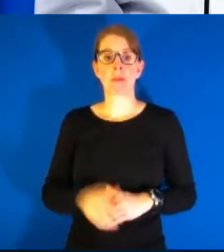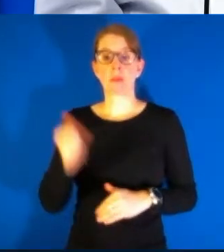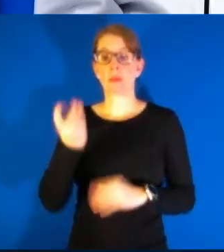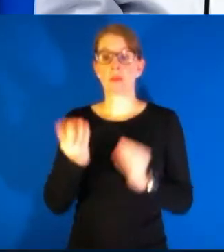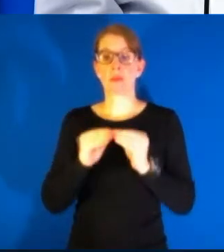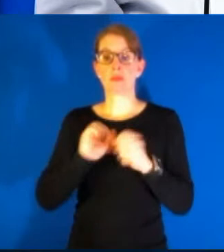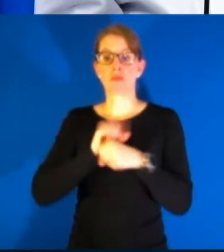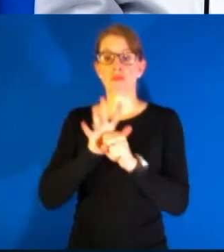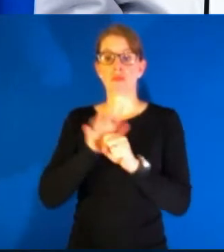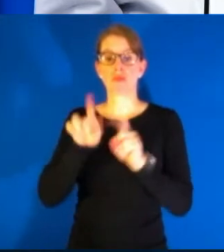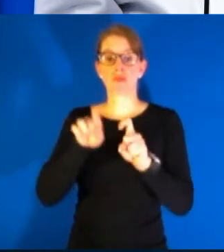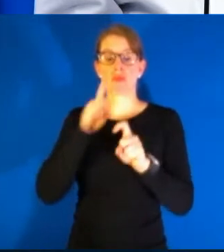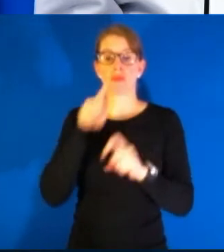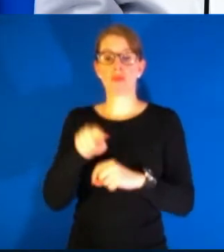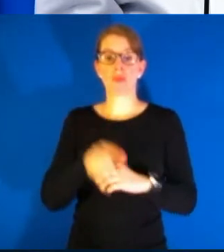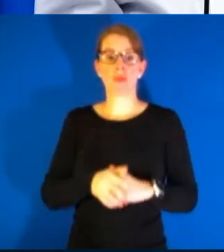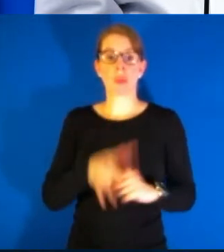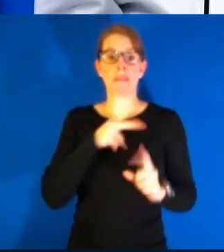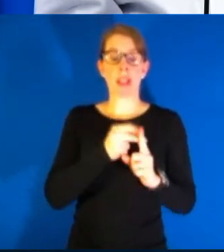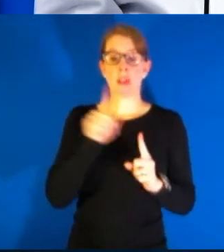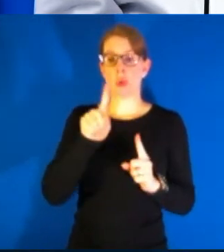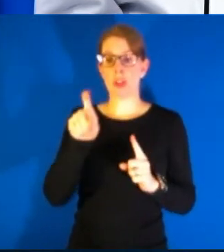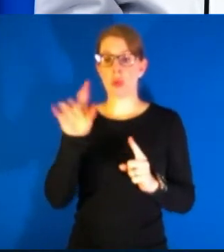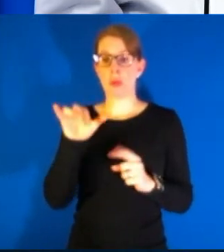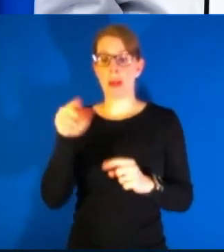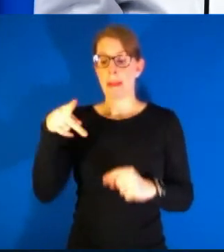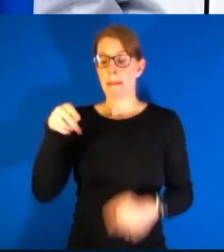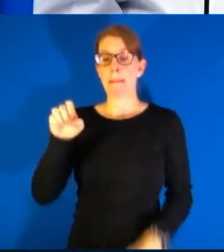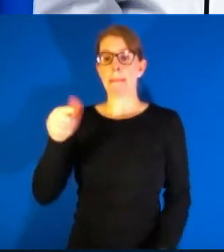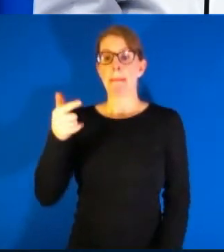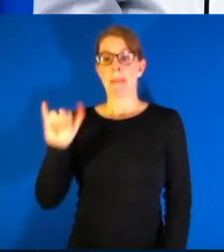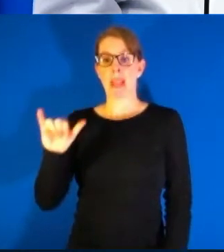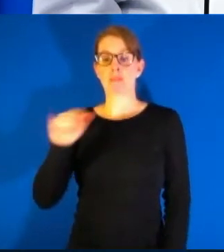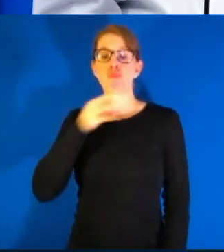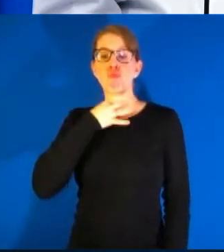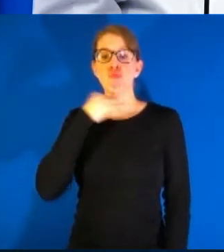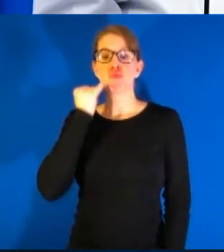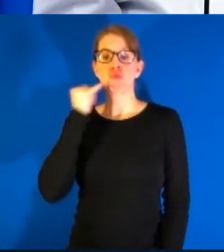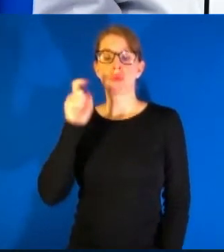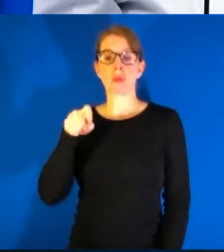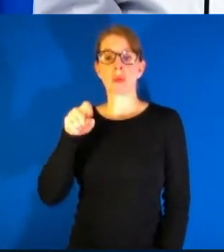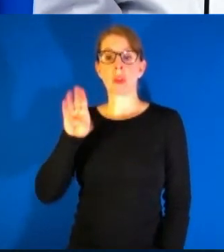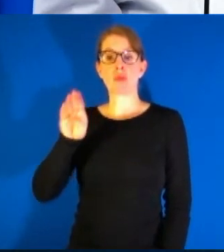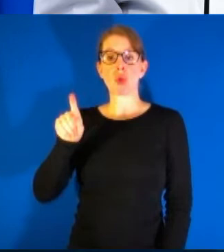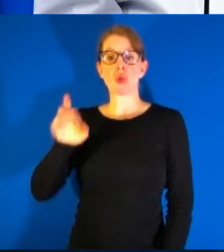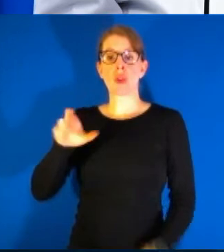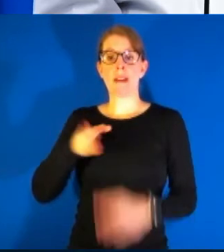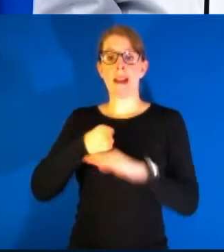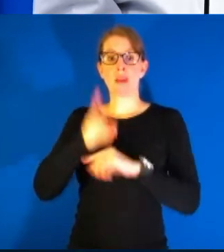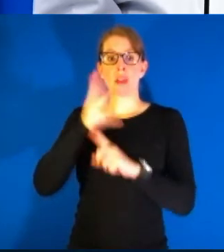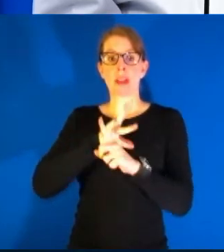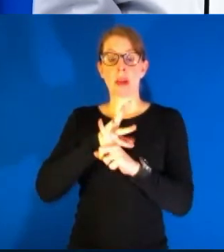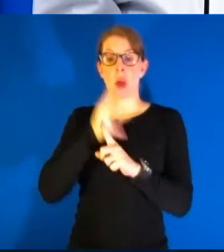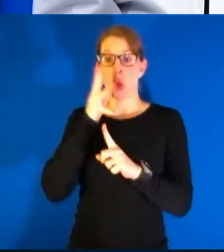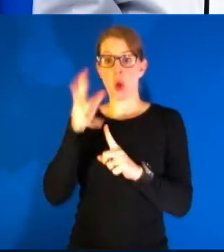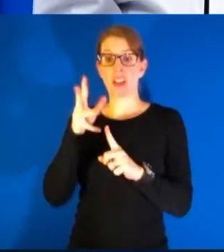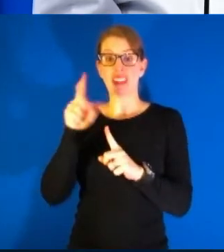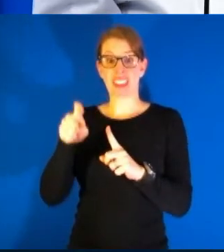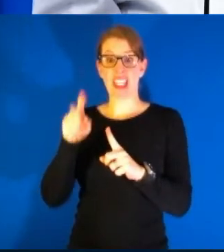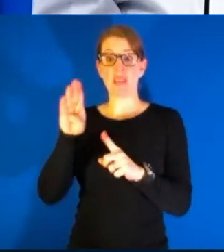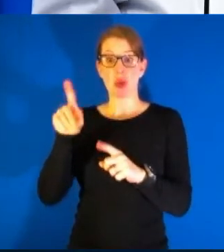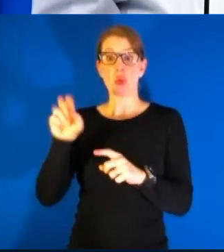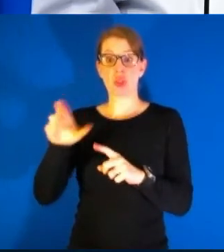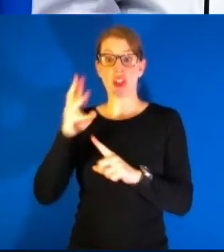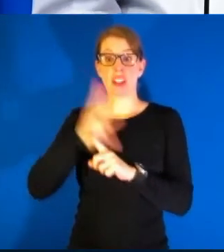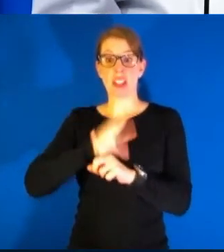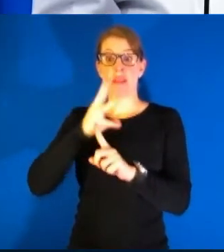you and vaccine questions. Peggy's curious, if you need a booster after 6 months, does that mean I'm going to need a booster every 6 months?